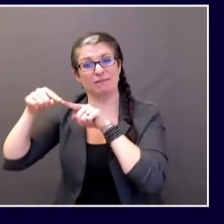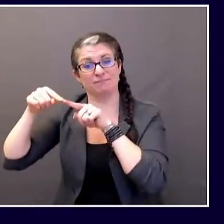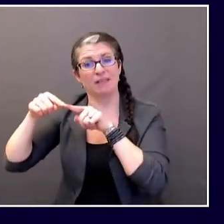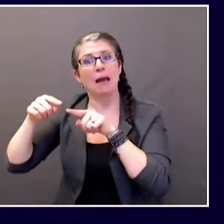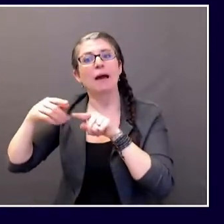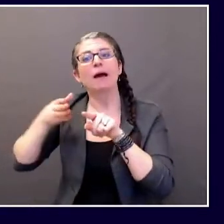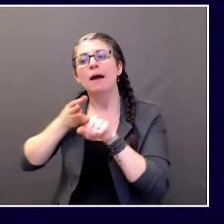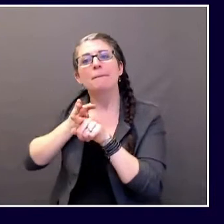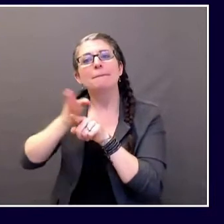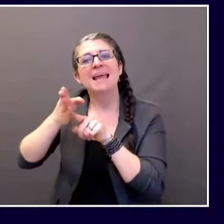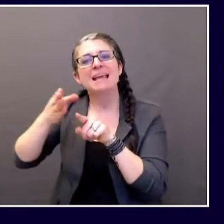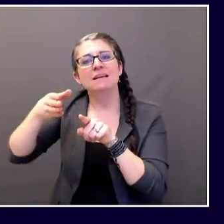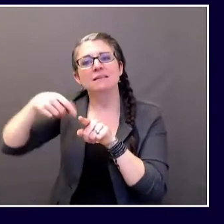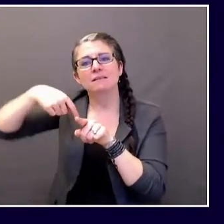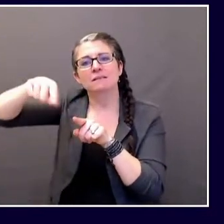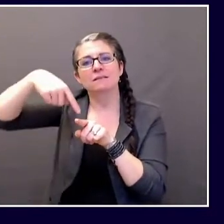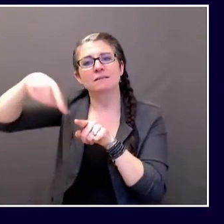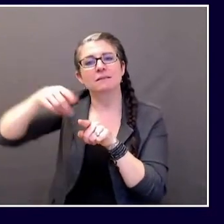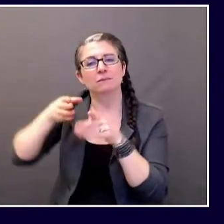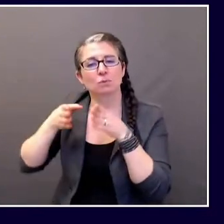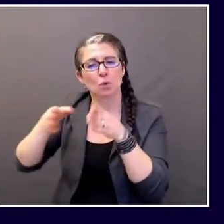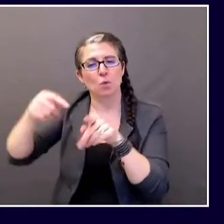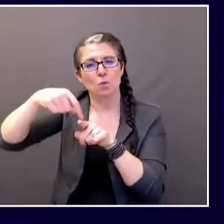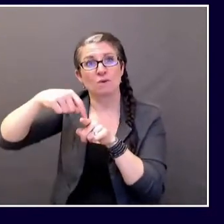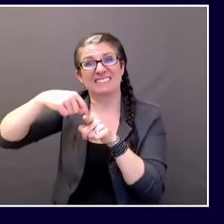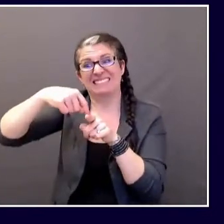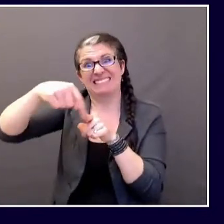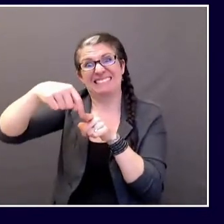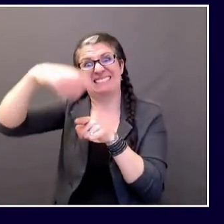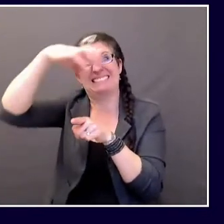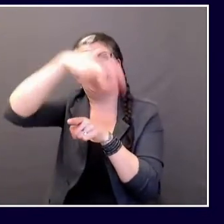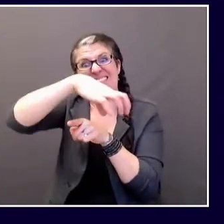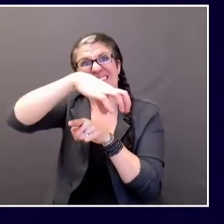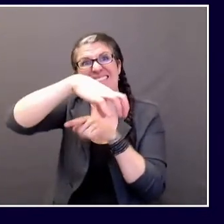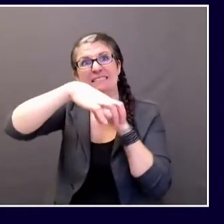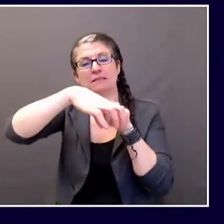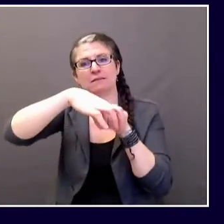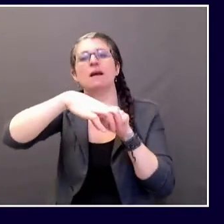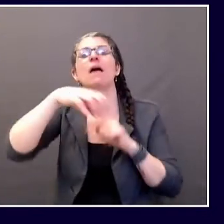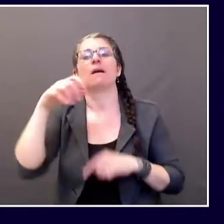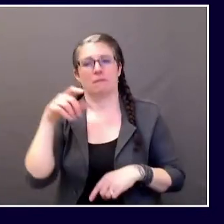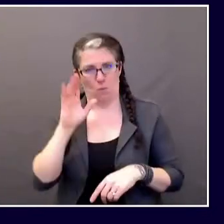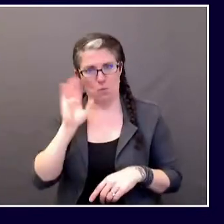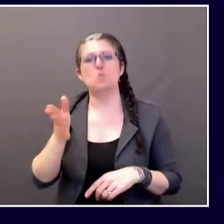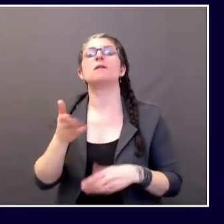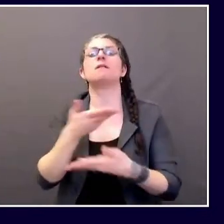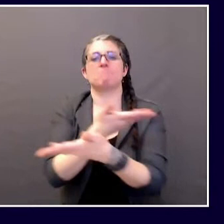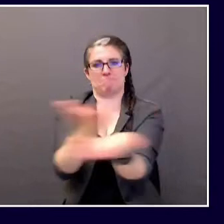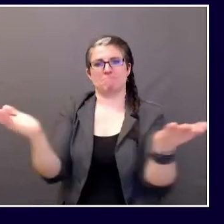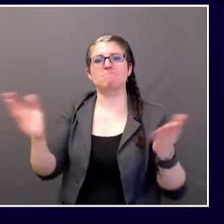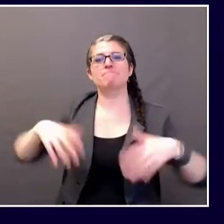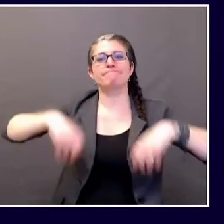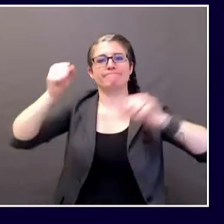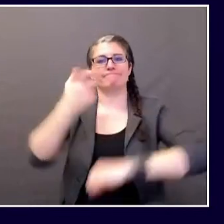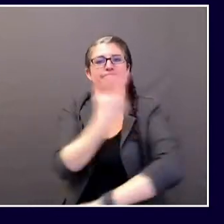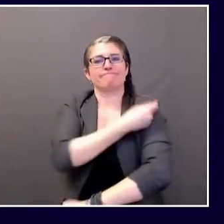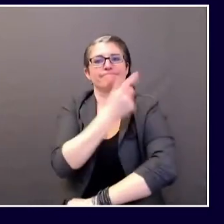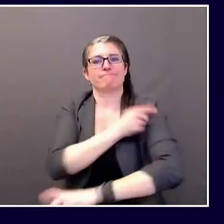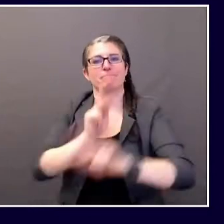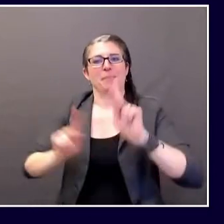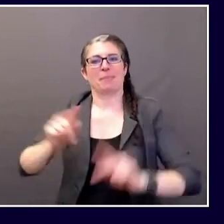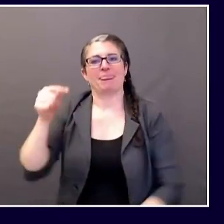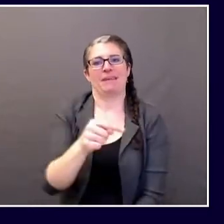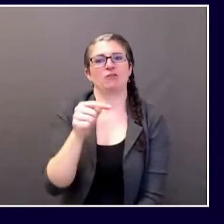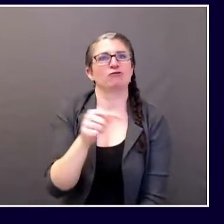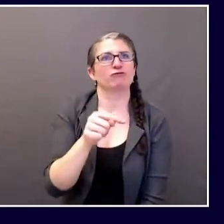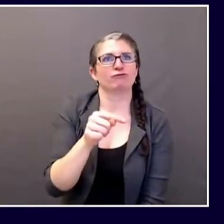lower amounts, but ramping up to 1,000 doses per day. It will be serving York County, which is a little bit behind on its vaccination of